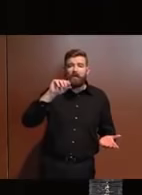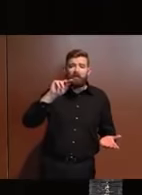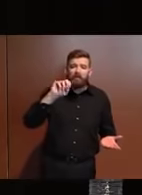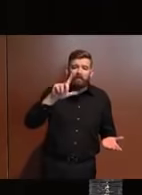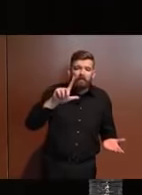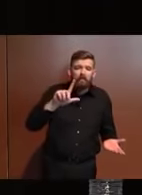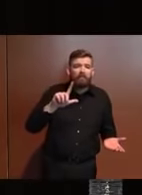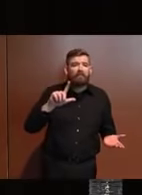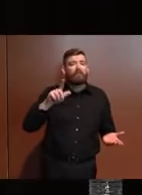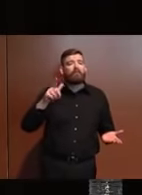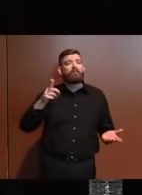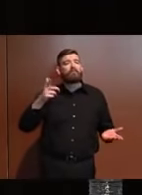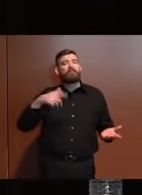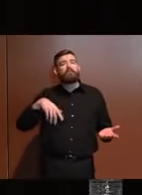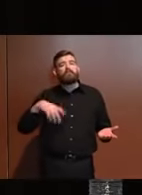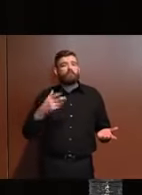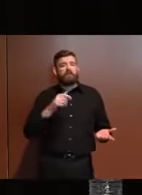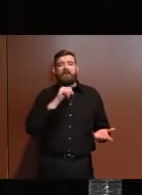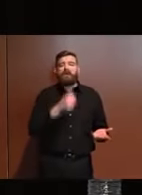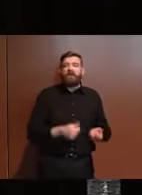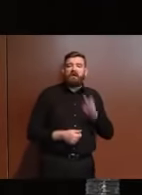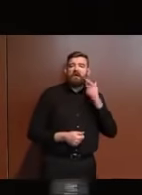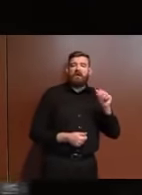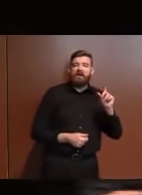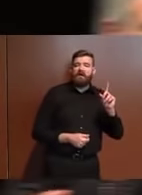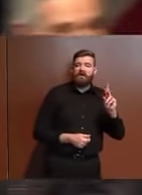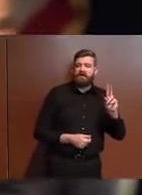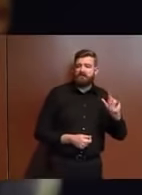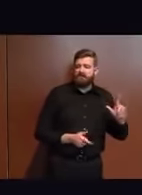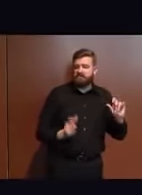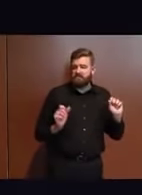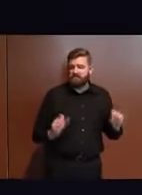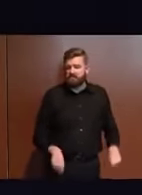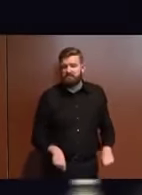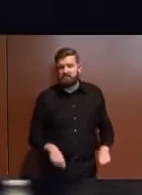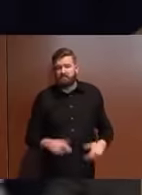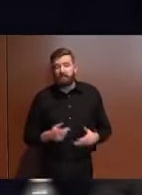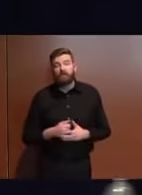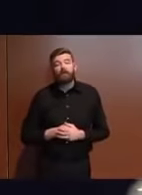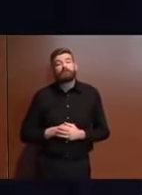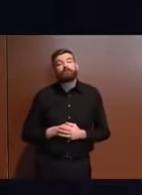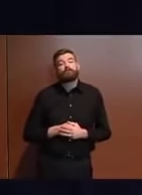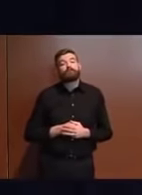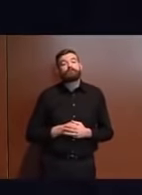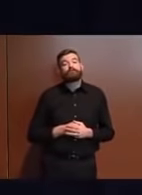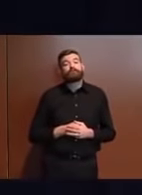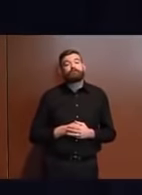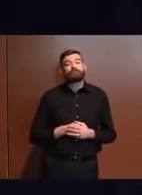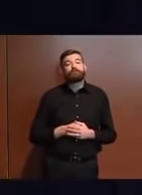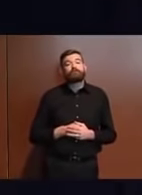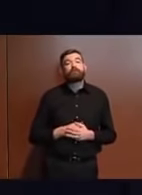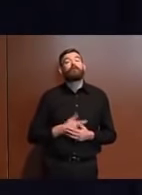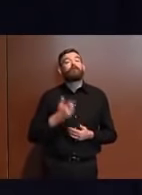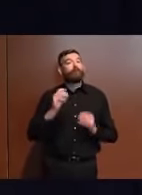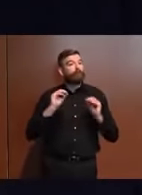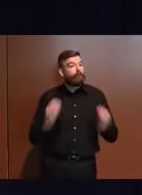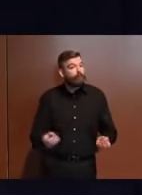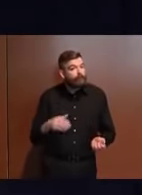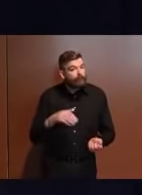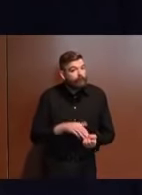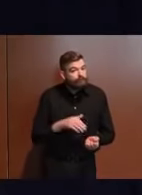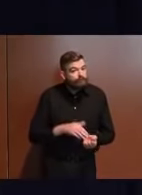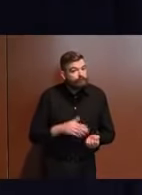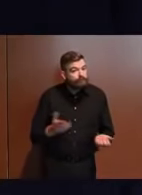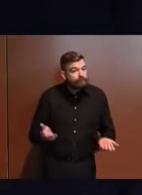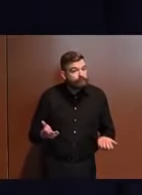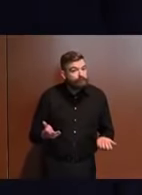instead. Judy, I don't have a primary care physician. What do I do? Call your local federally